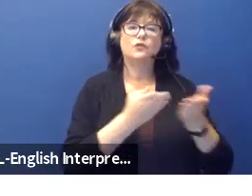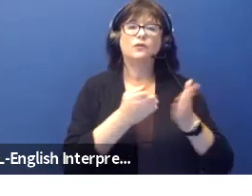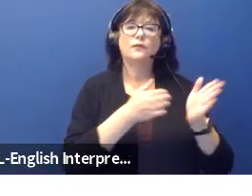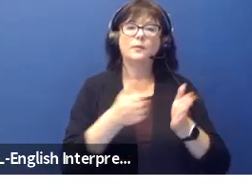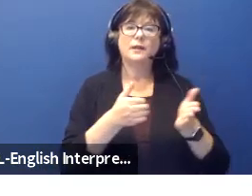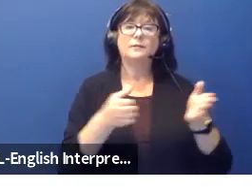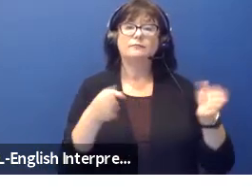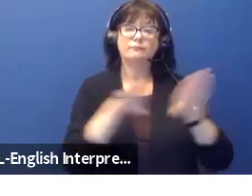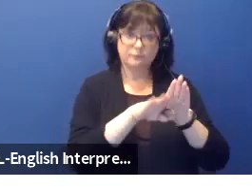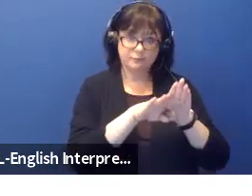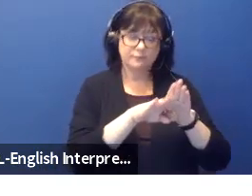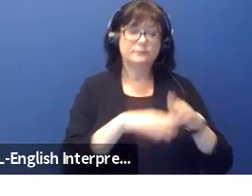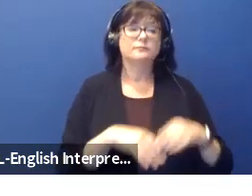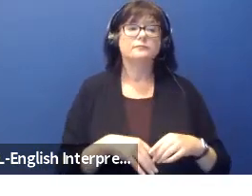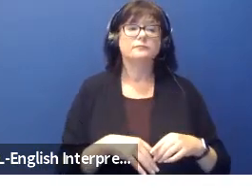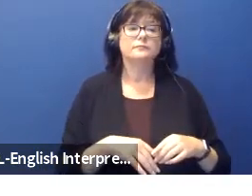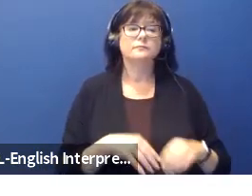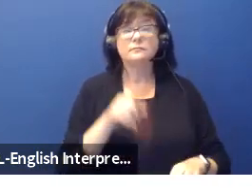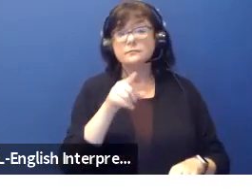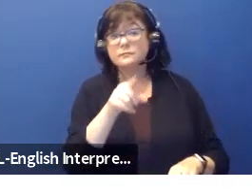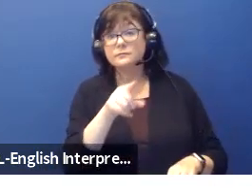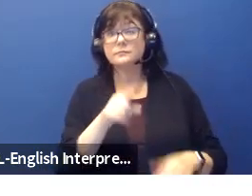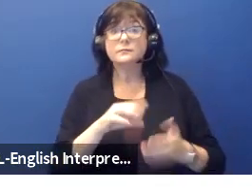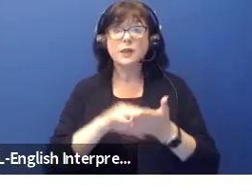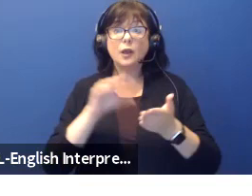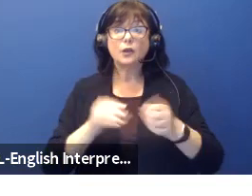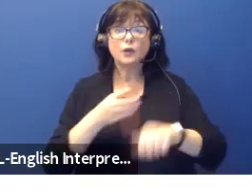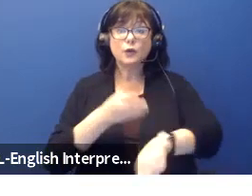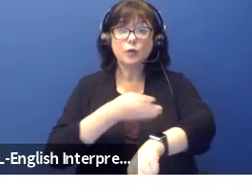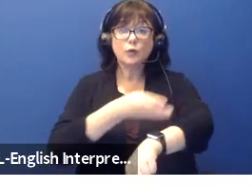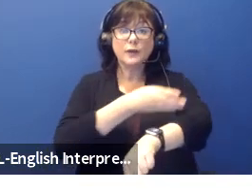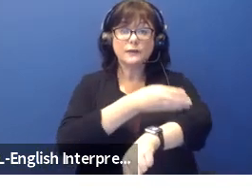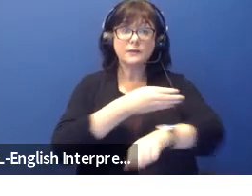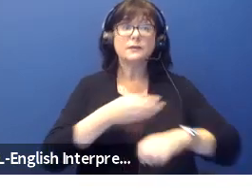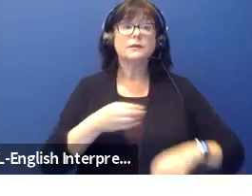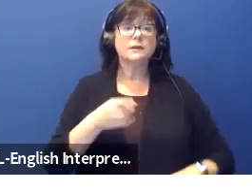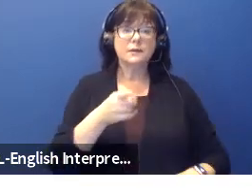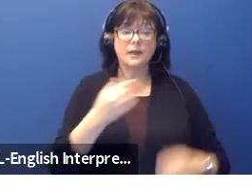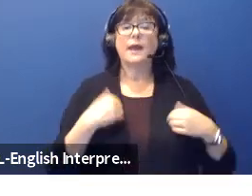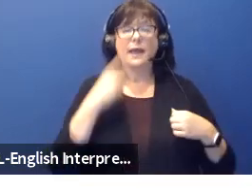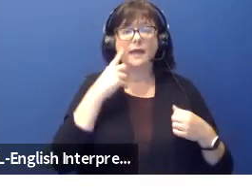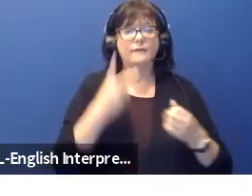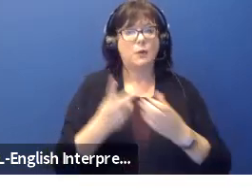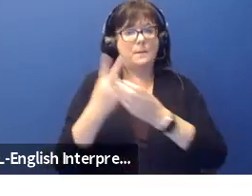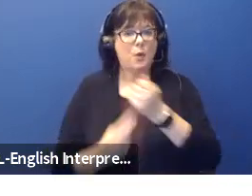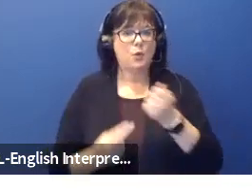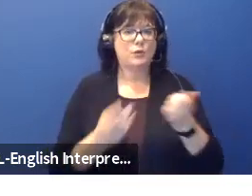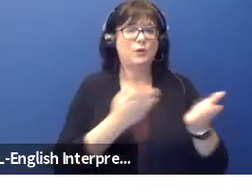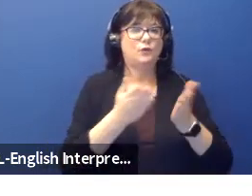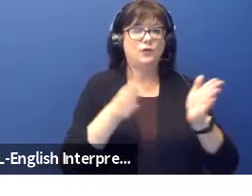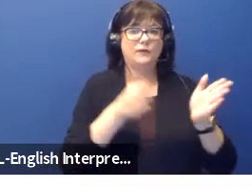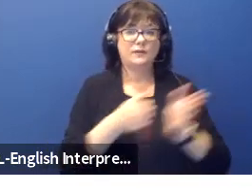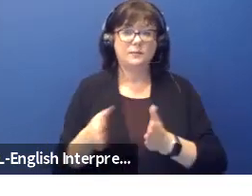Learner progress is included from both active and closed service plans.